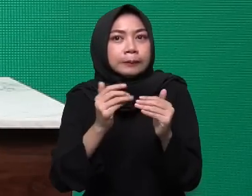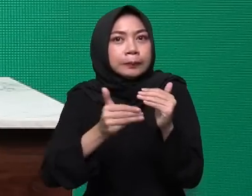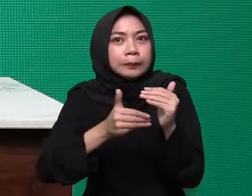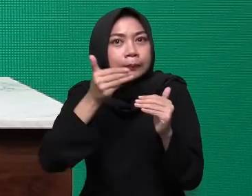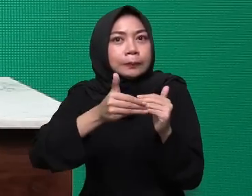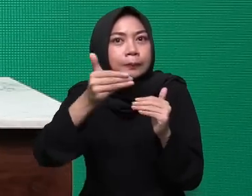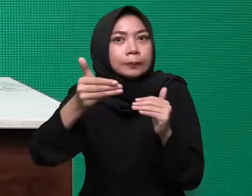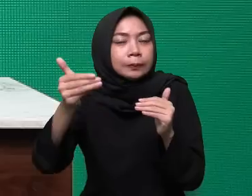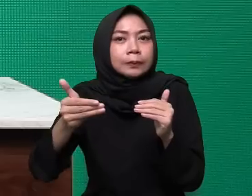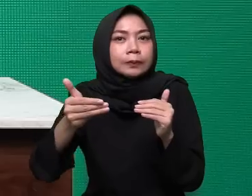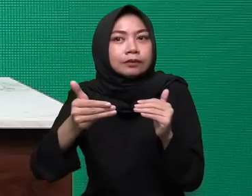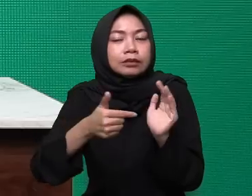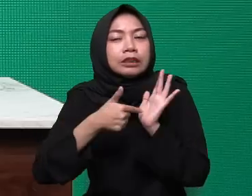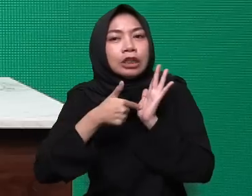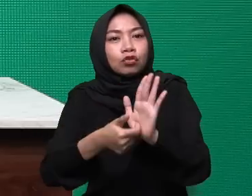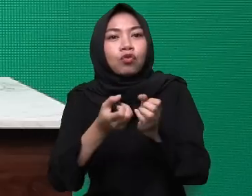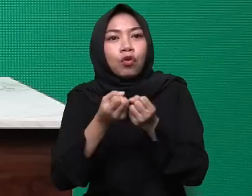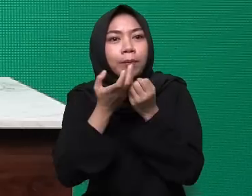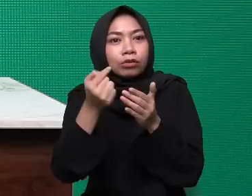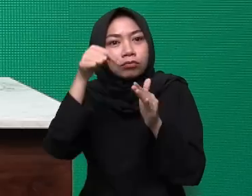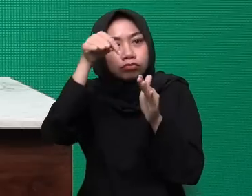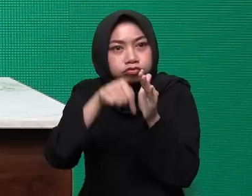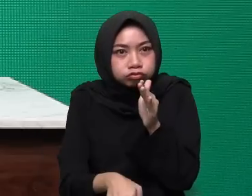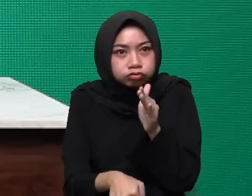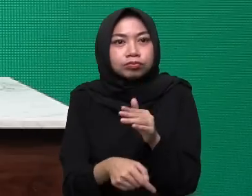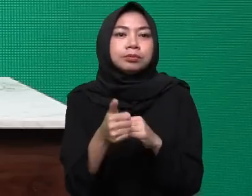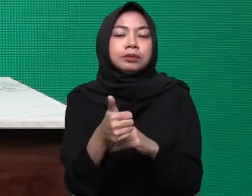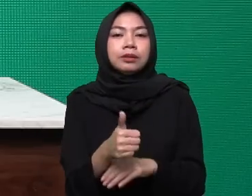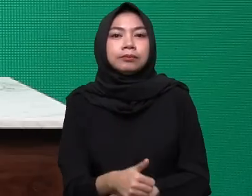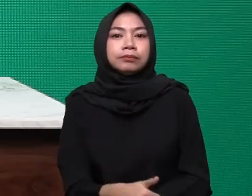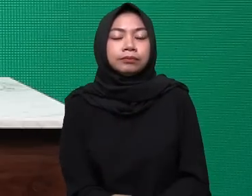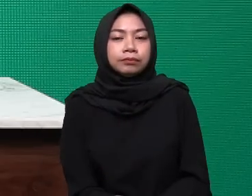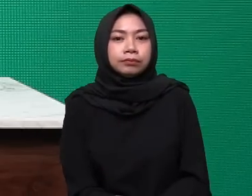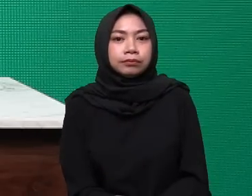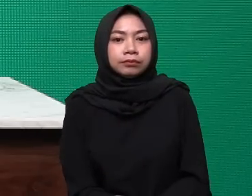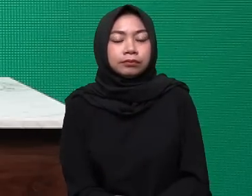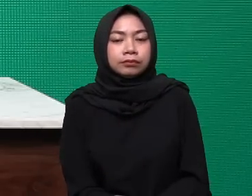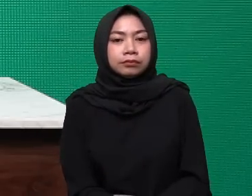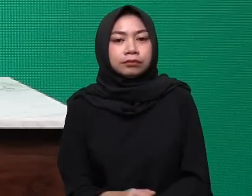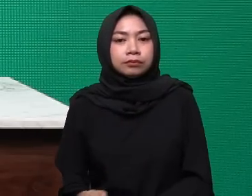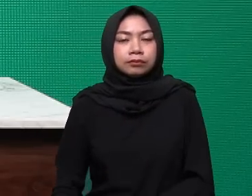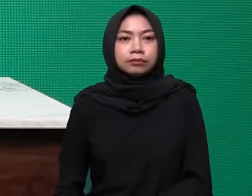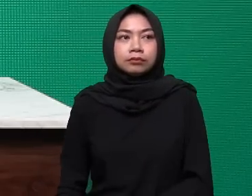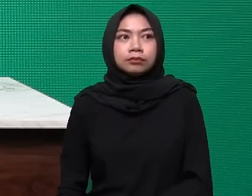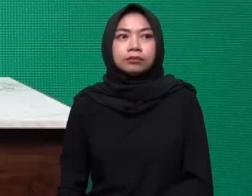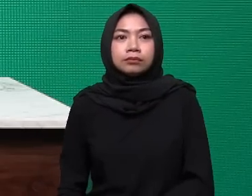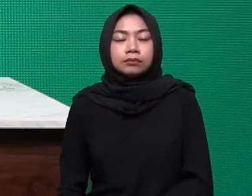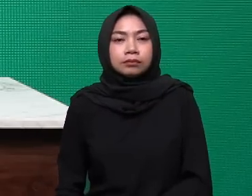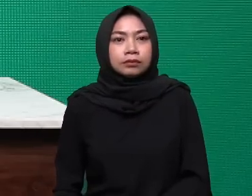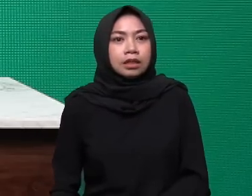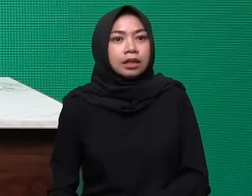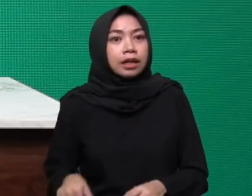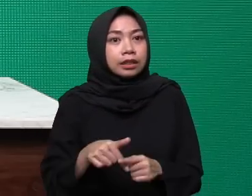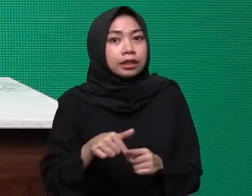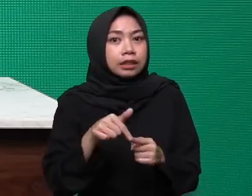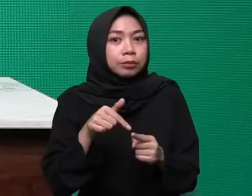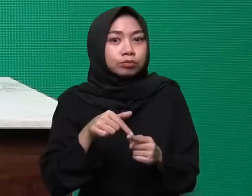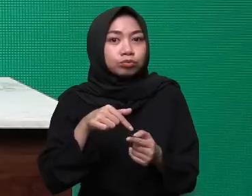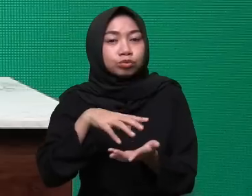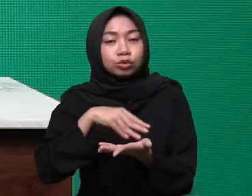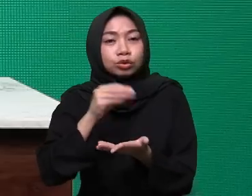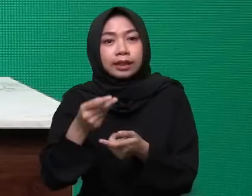FMD outbreaks that is currently occurring in Indonesia. And the FMD task force together with the Ministry of Agriculture have